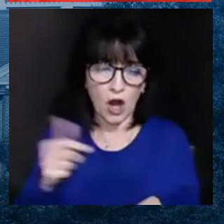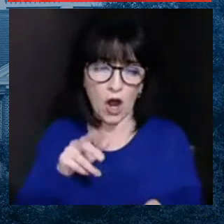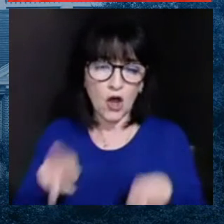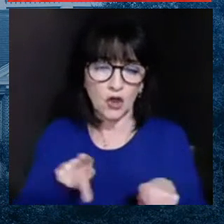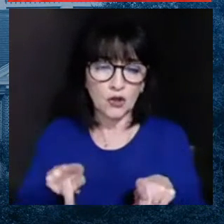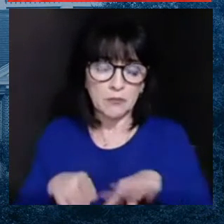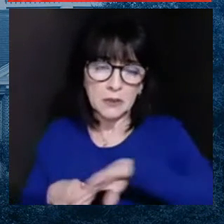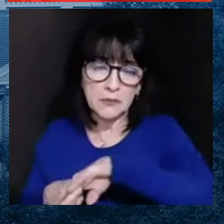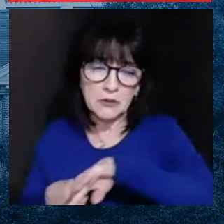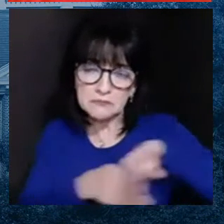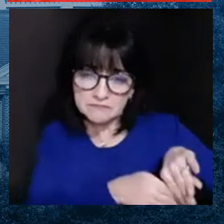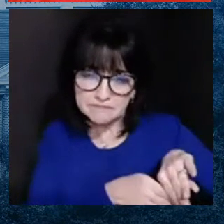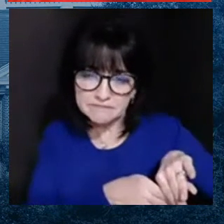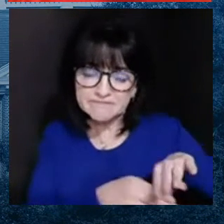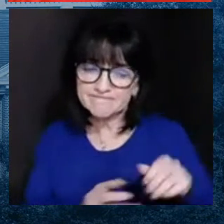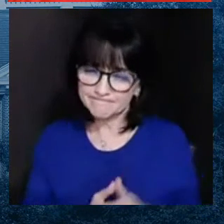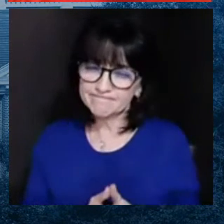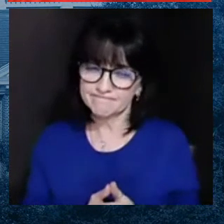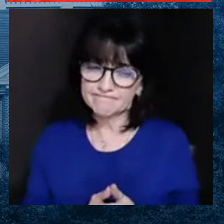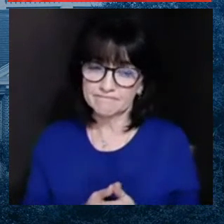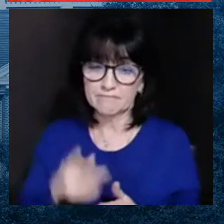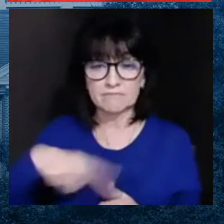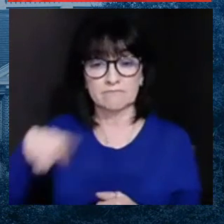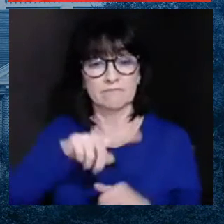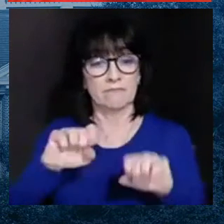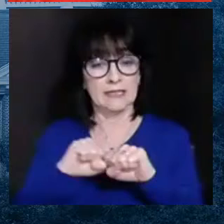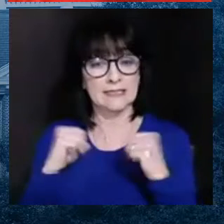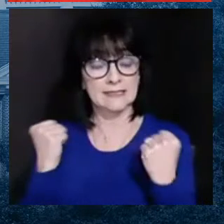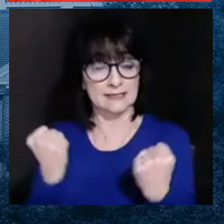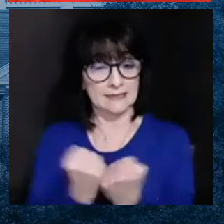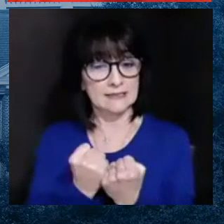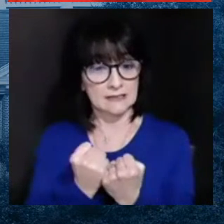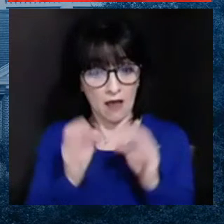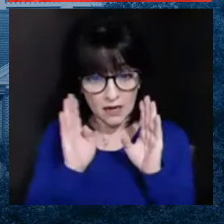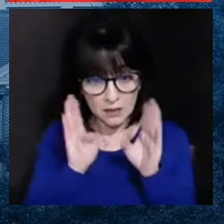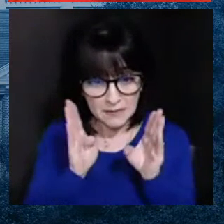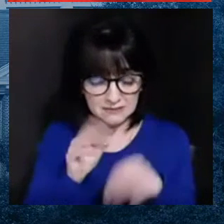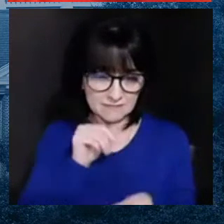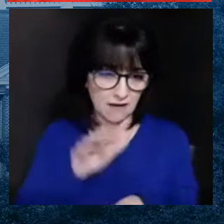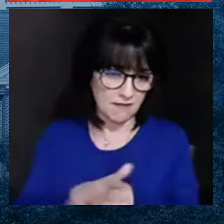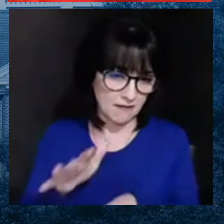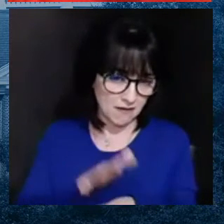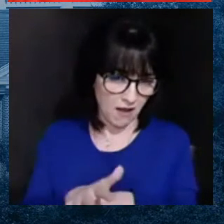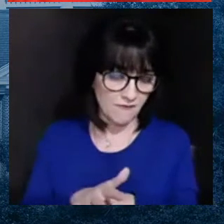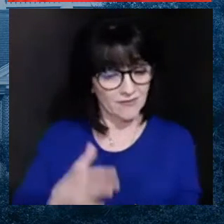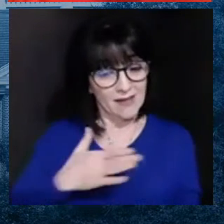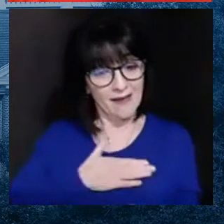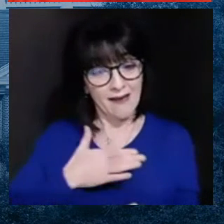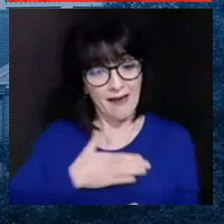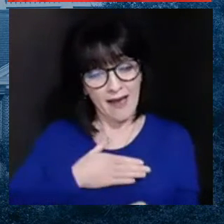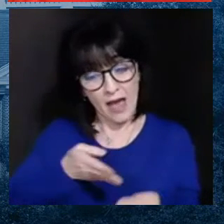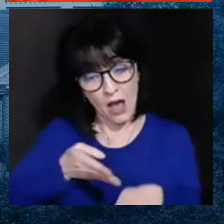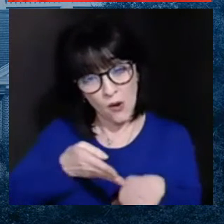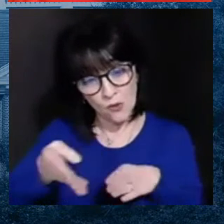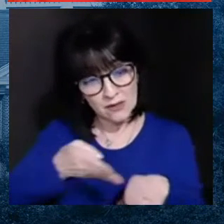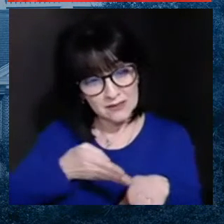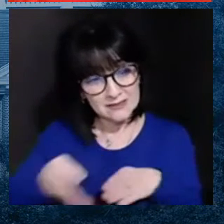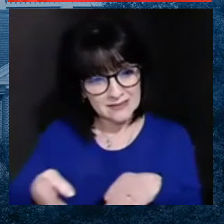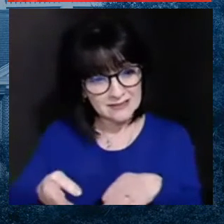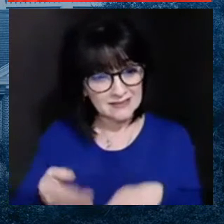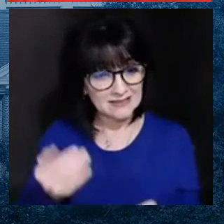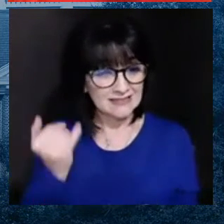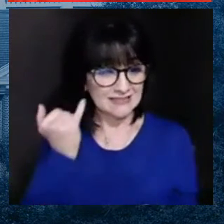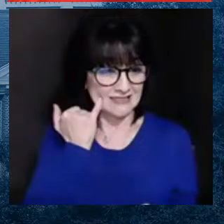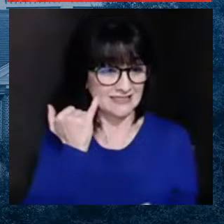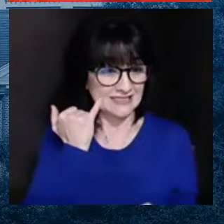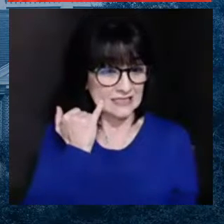society at large does not get the credit that it deserves. We work in a profession that if you hope to make any type of a livable wage, you need to have a